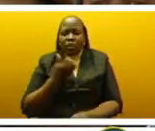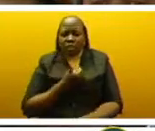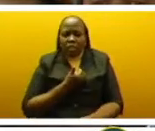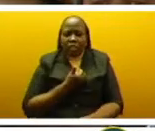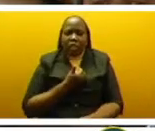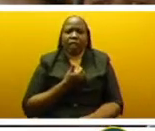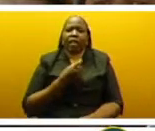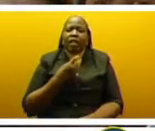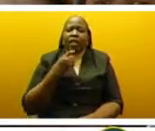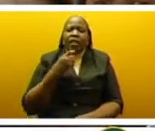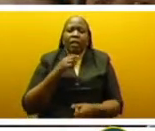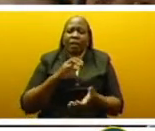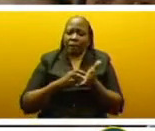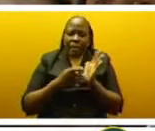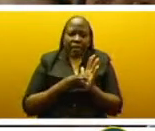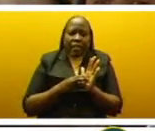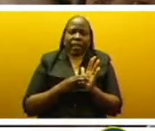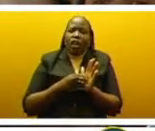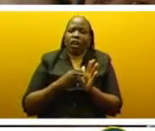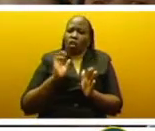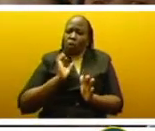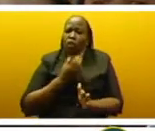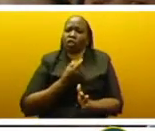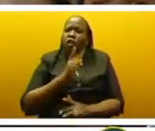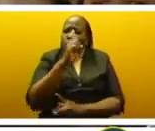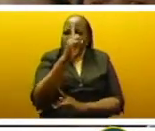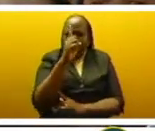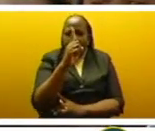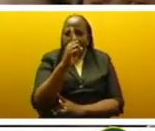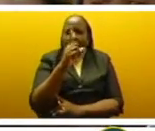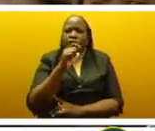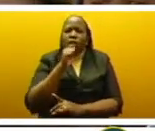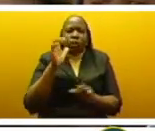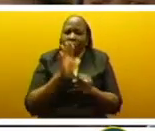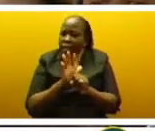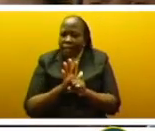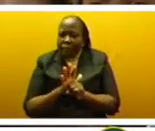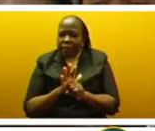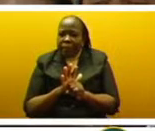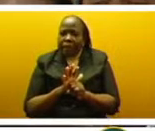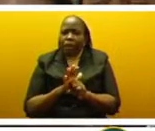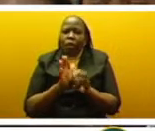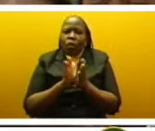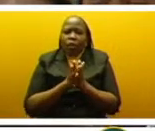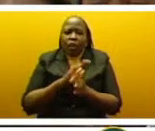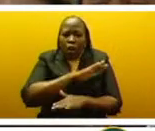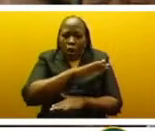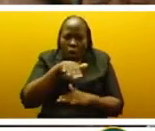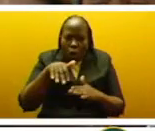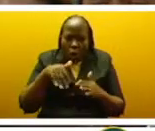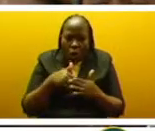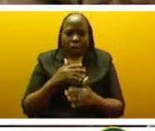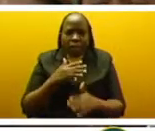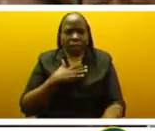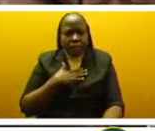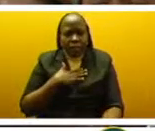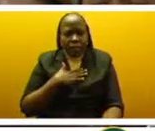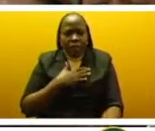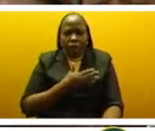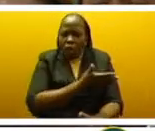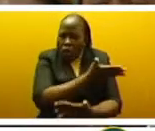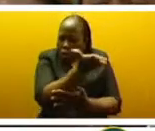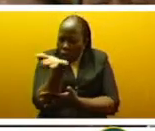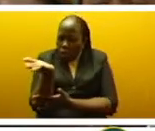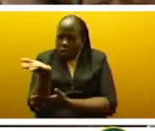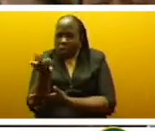commissioners, doesn't say commissioners, but commission. With due respect, all those commissioners